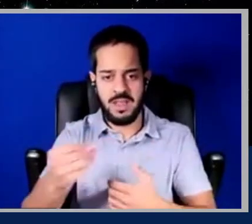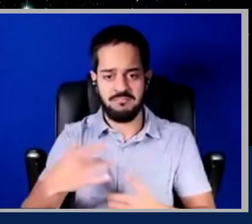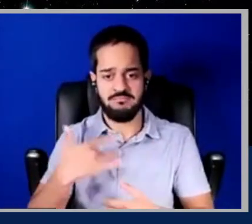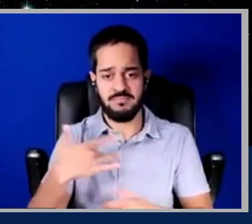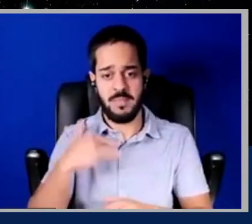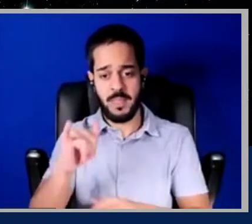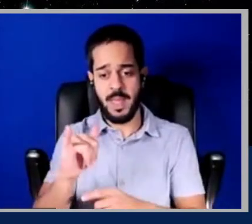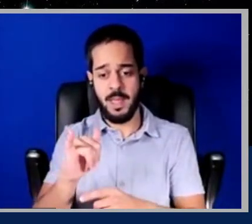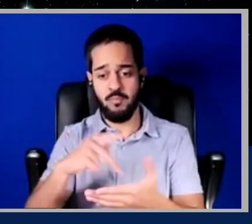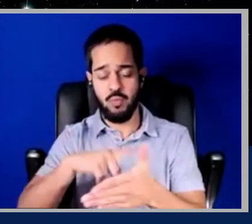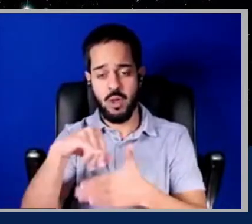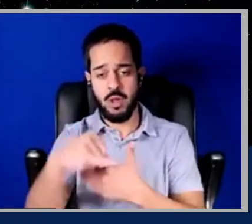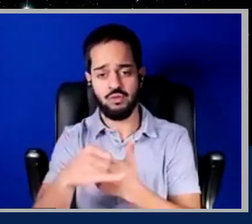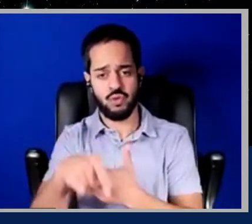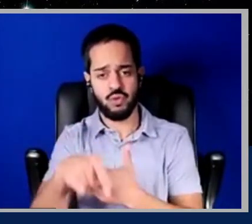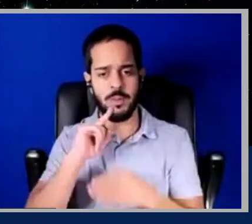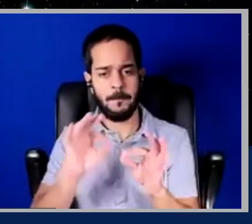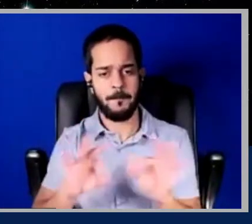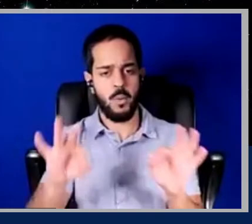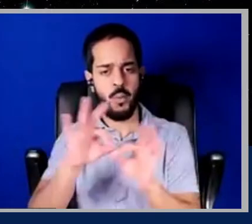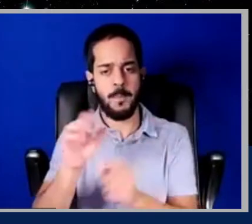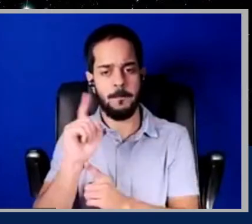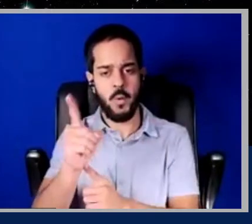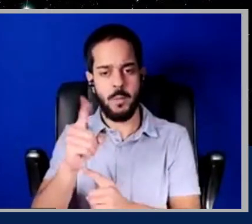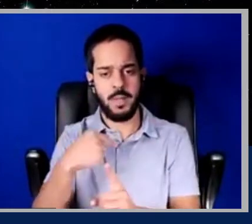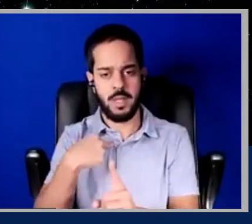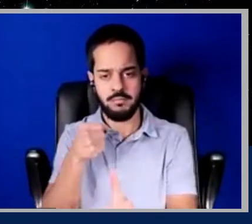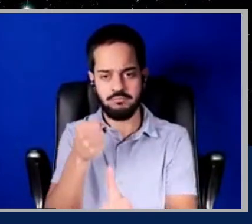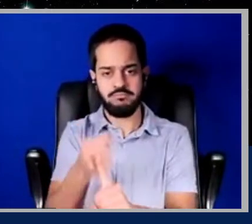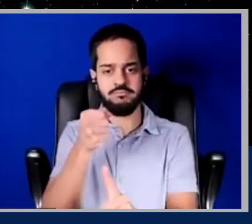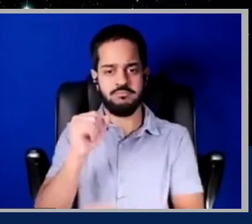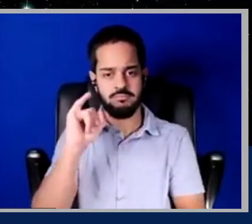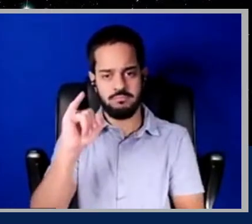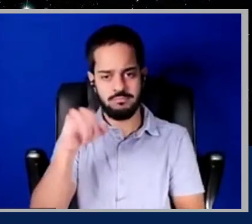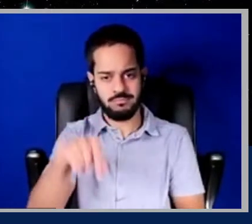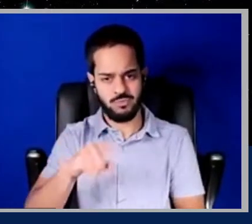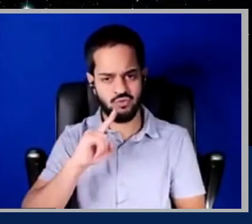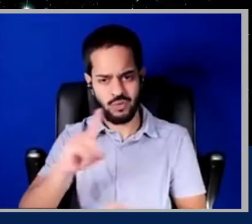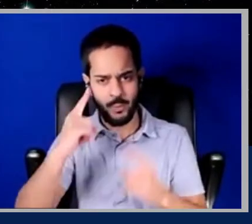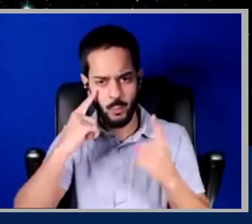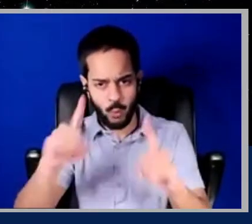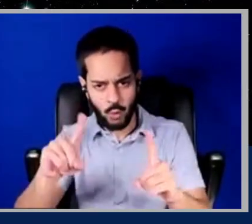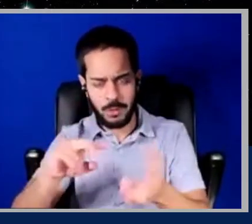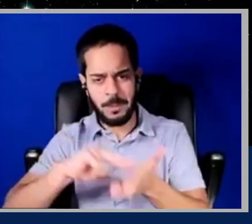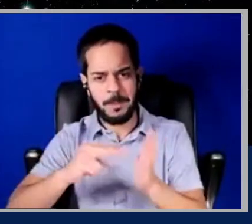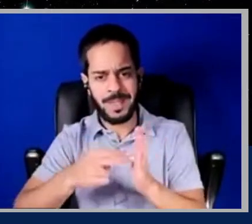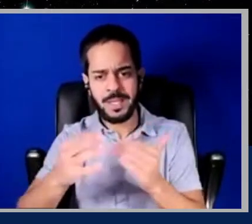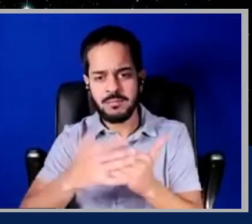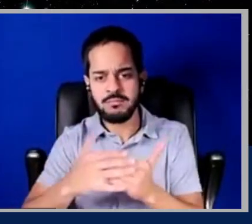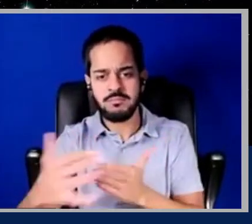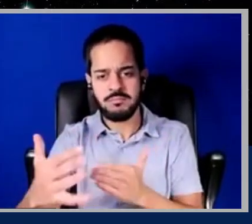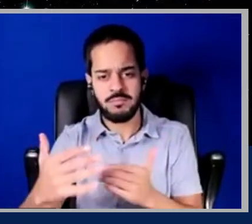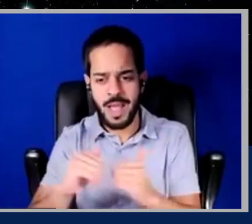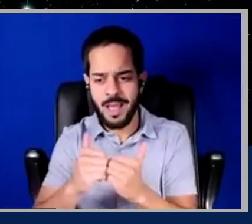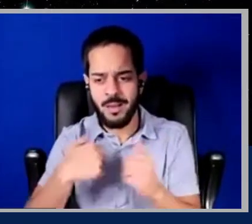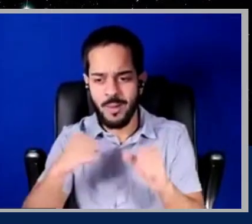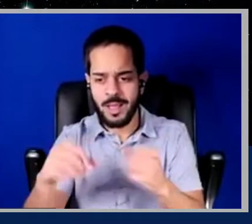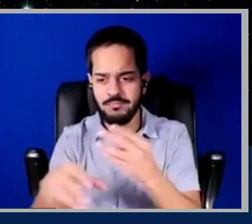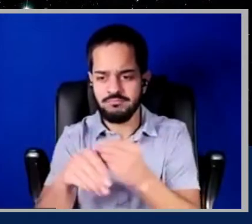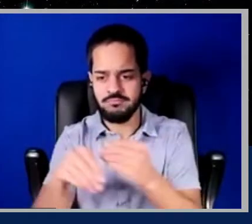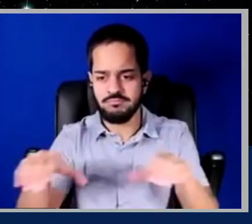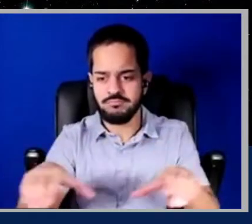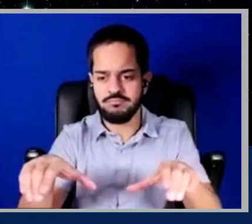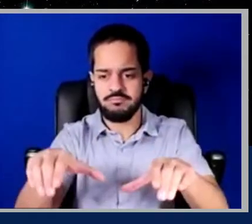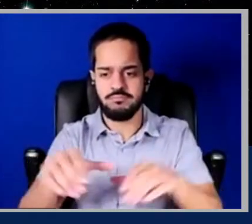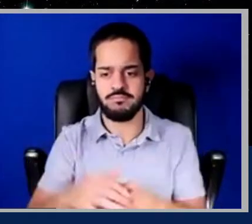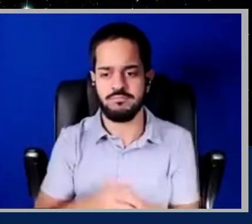project and just kind of think, oh, this really works. And what else can we do? Yeah. I want to talk about the photo